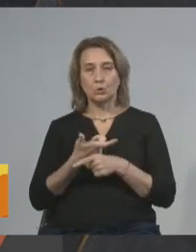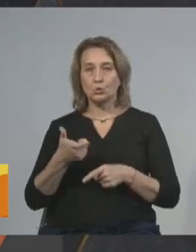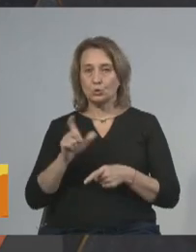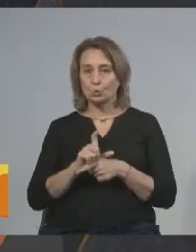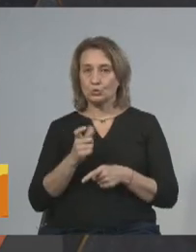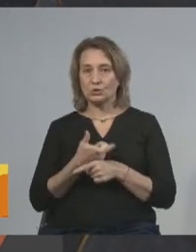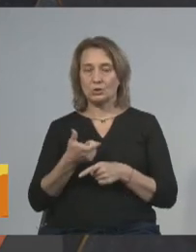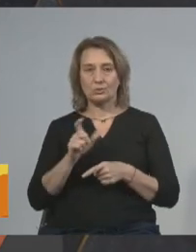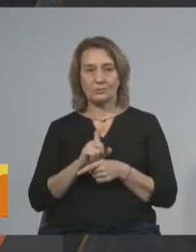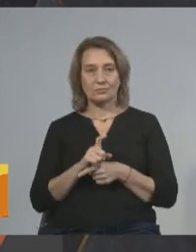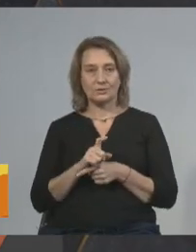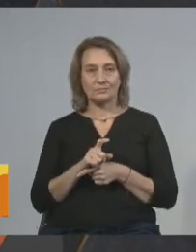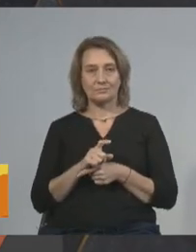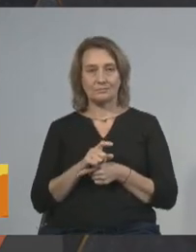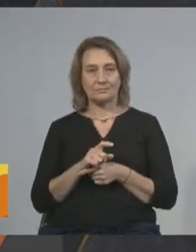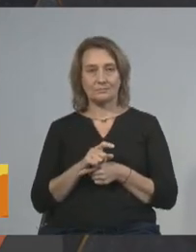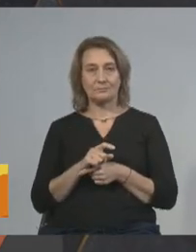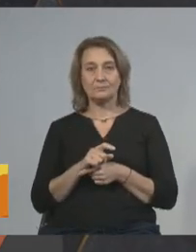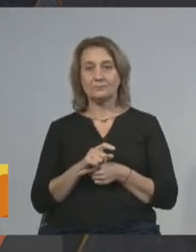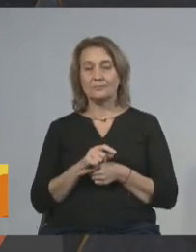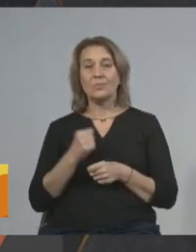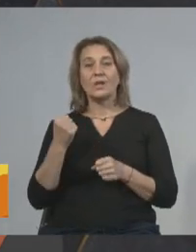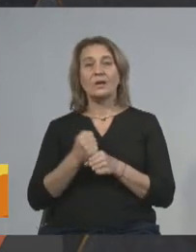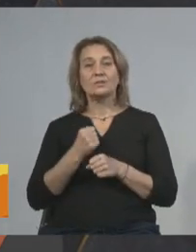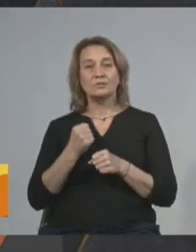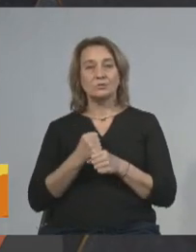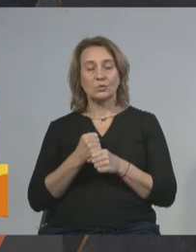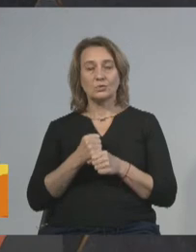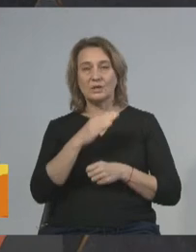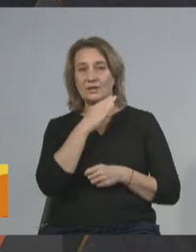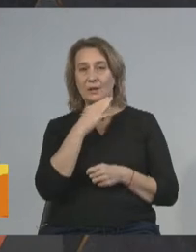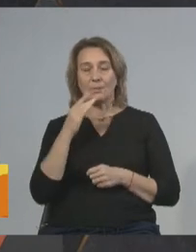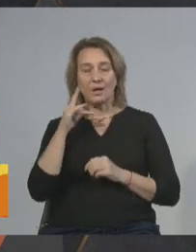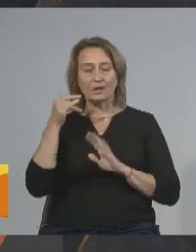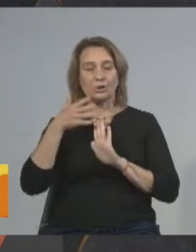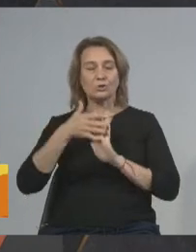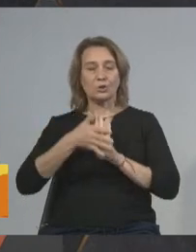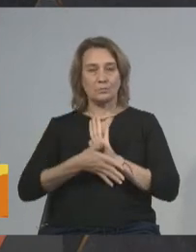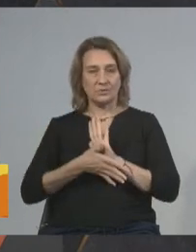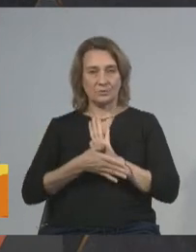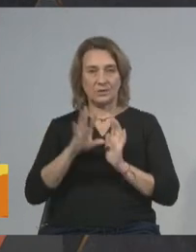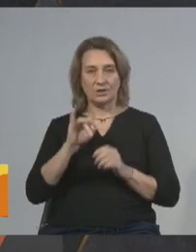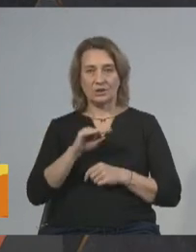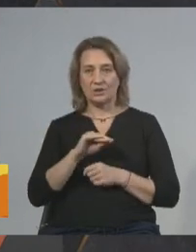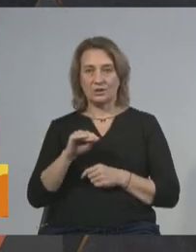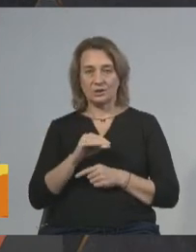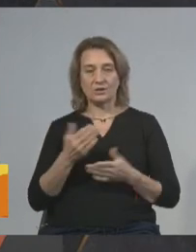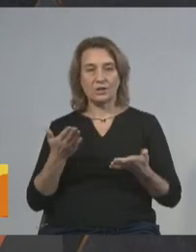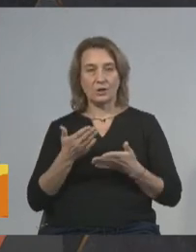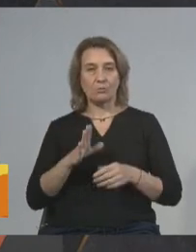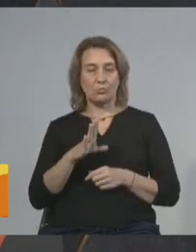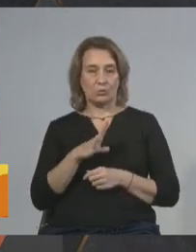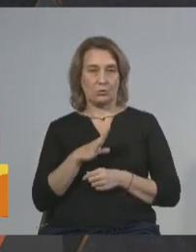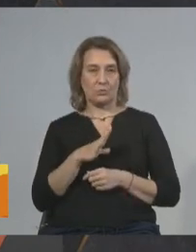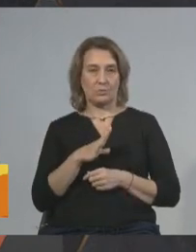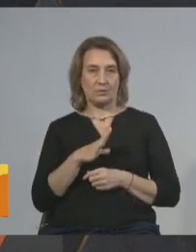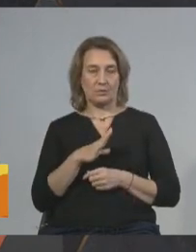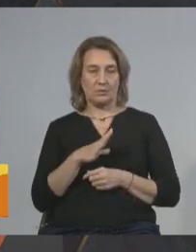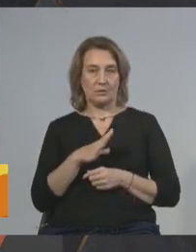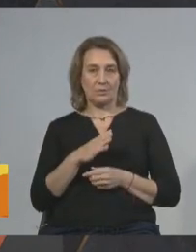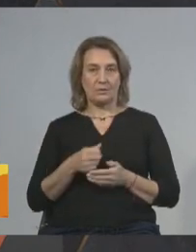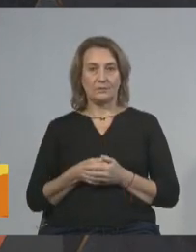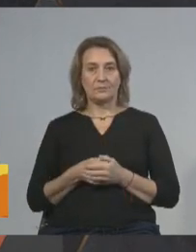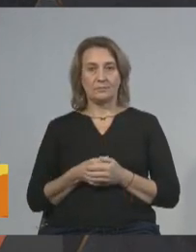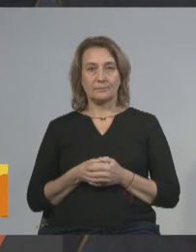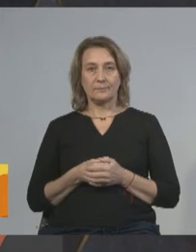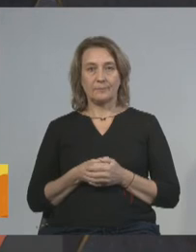and it can make everything a lot clearer than it was before from